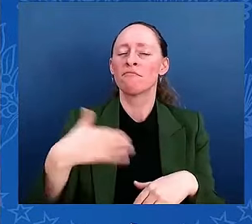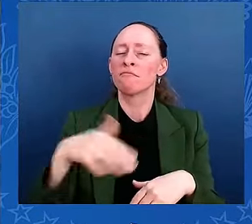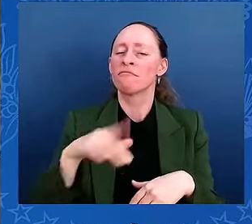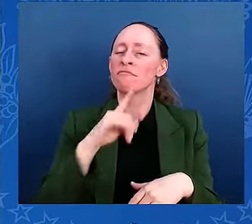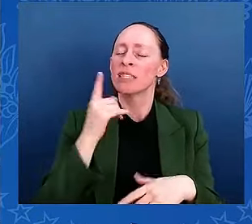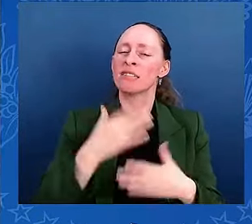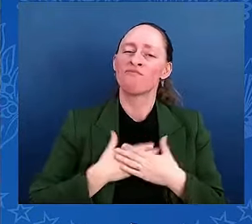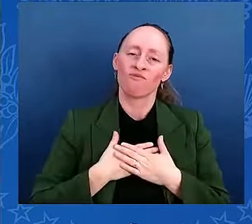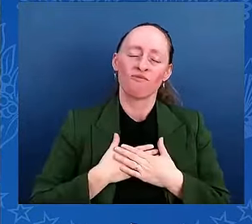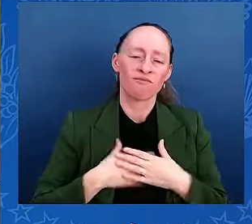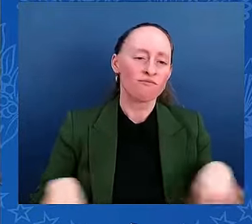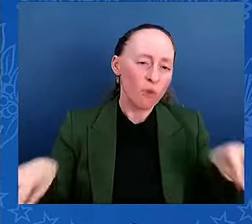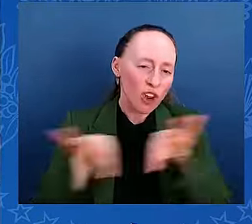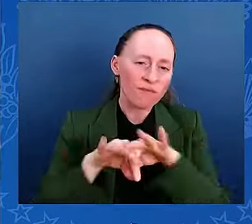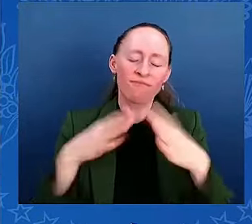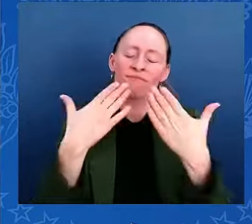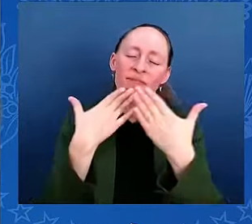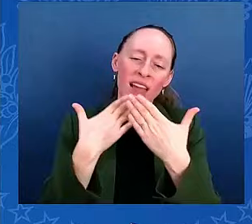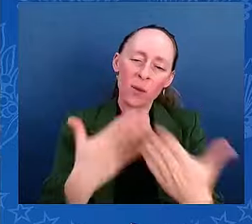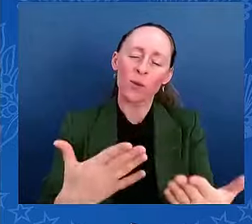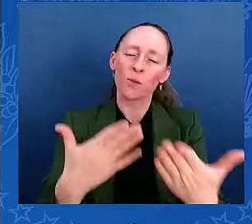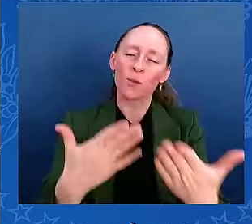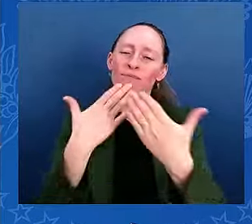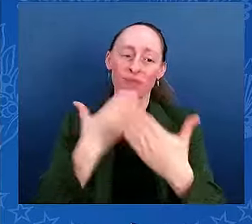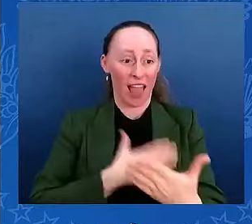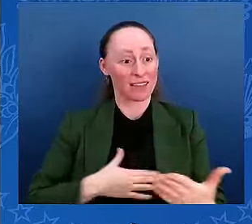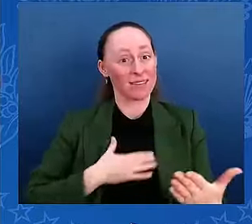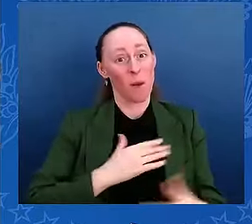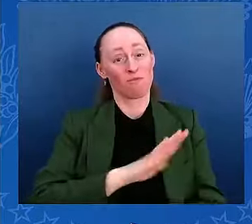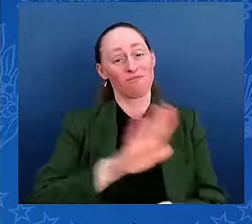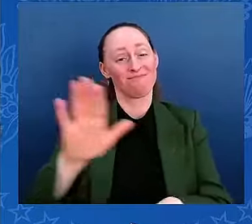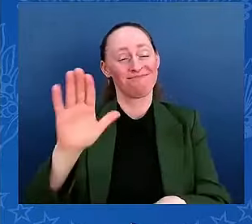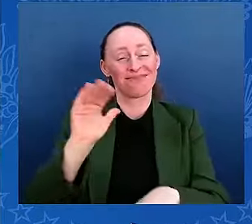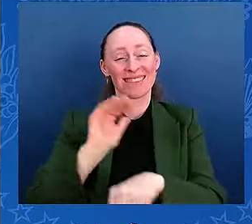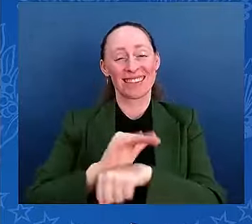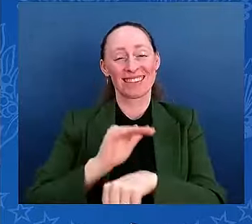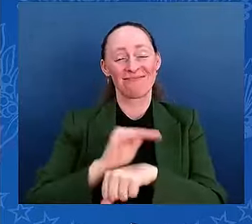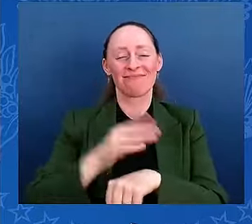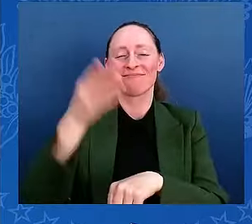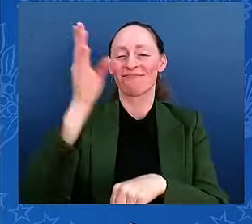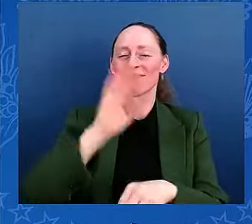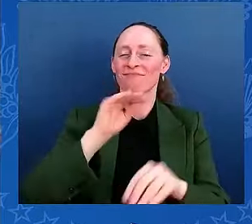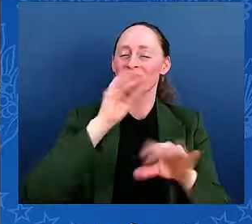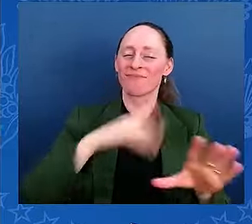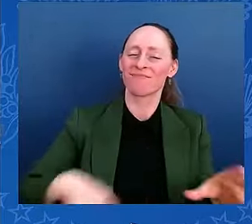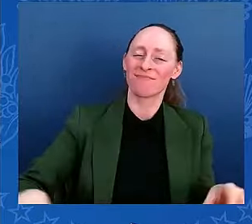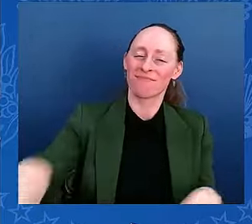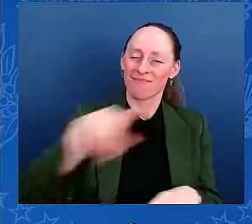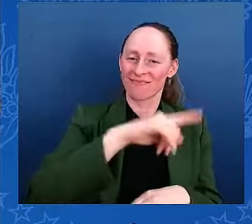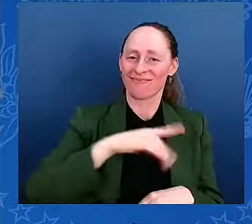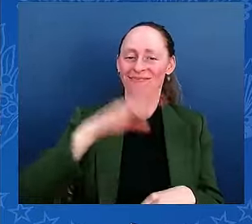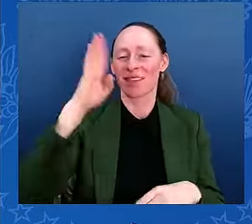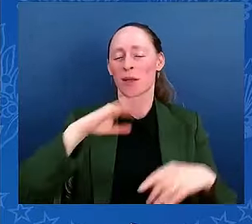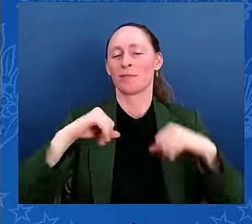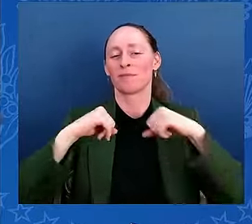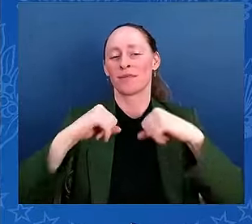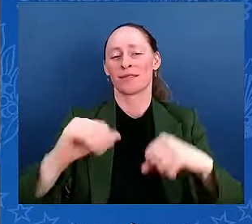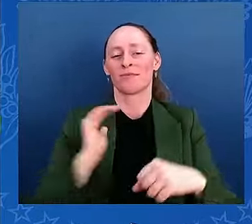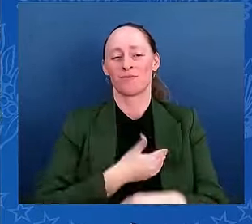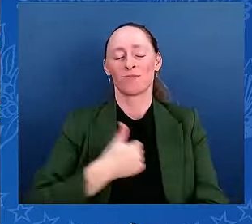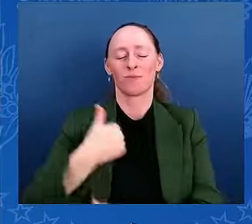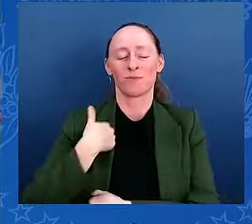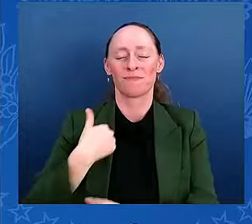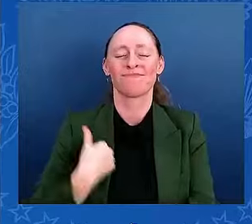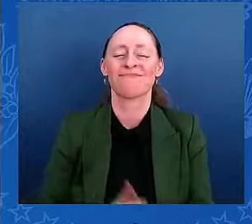Thank you. Enjoy the day. God bless you all. May God protect our troops. Thank you. All right.